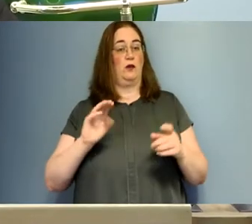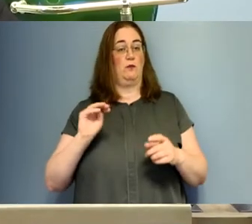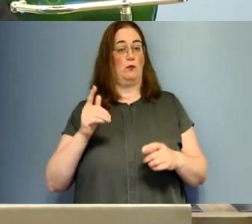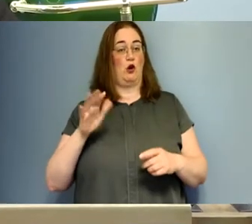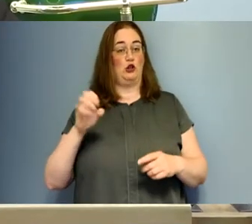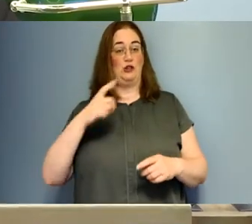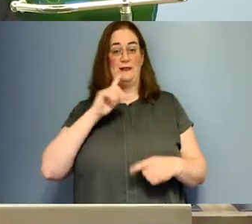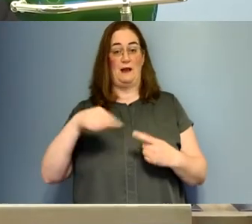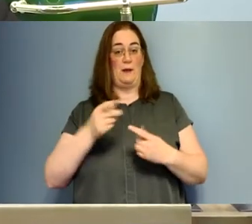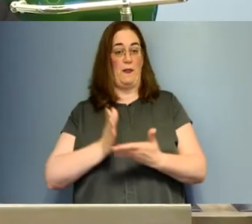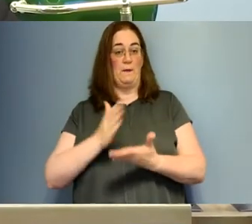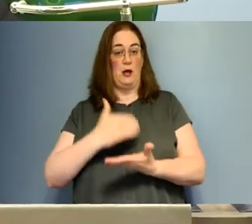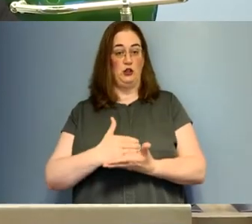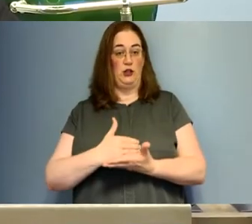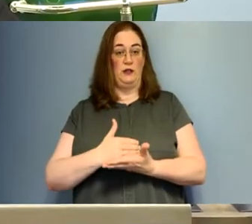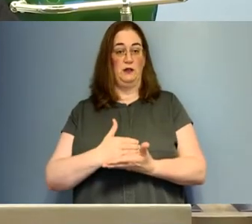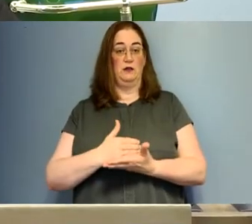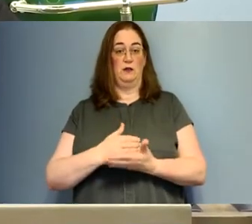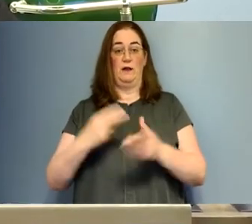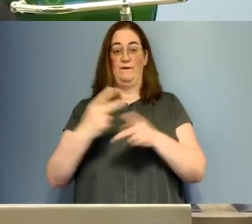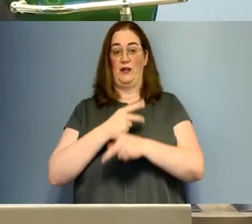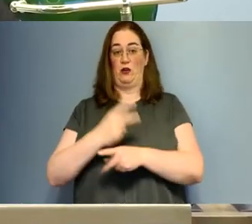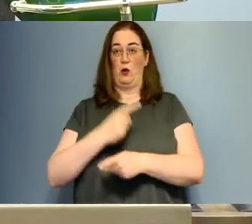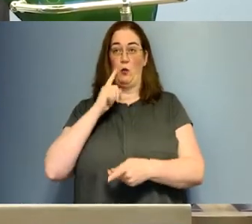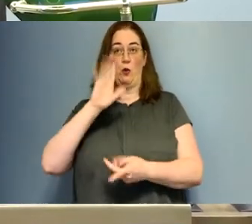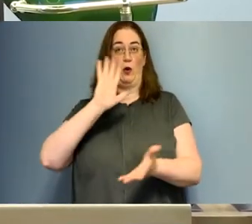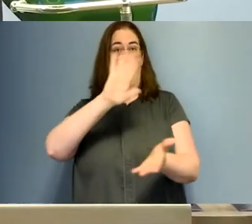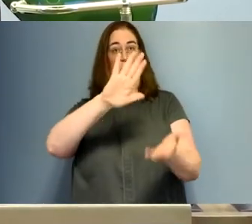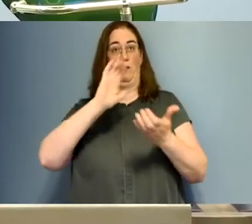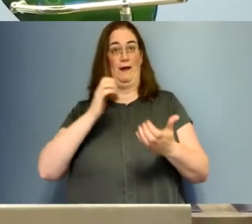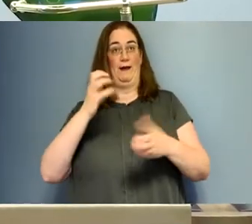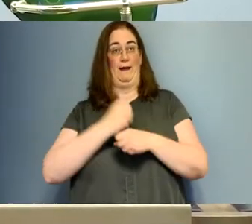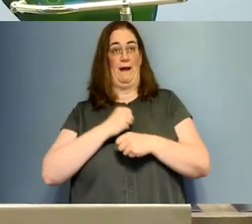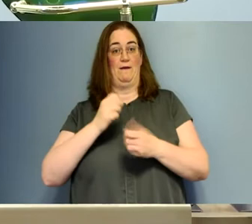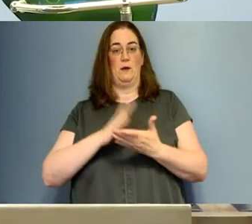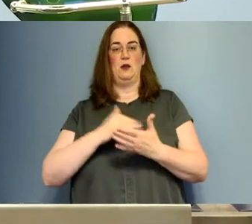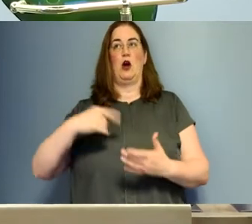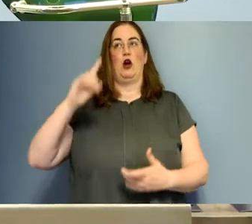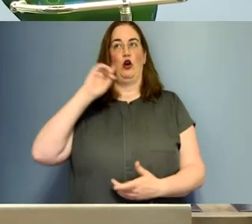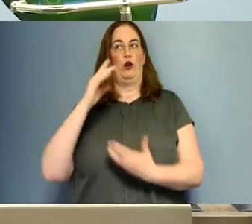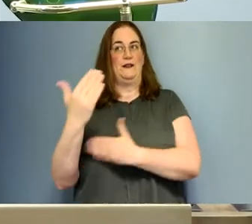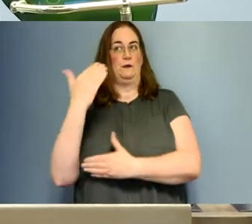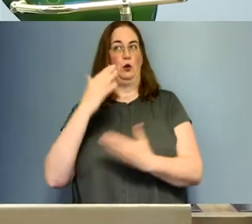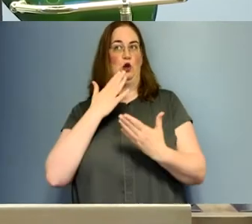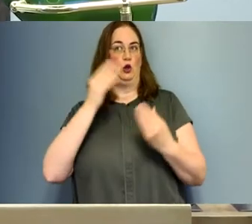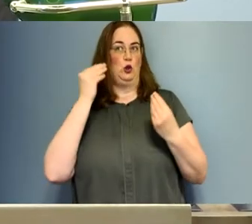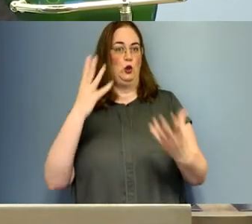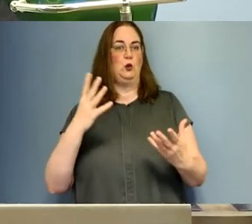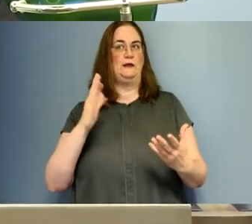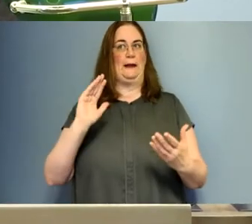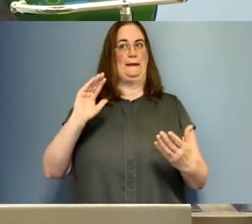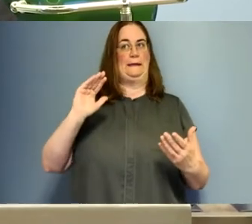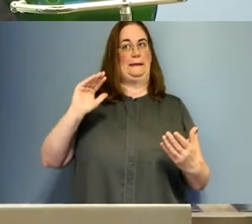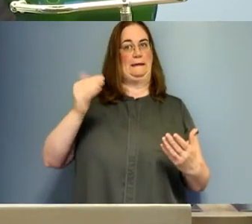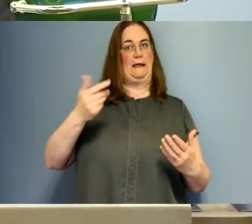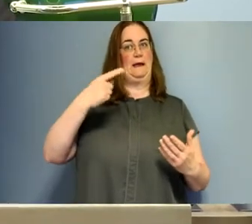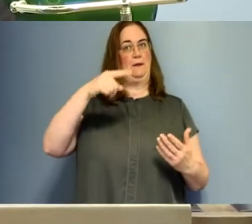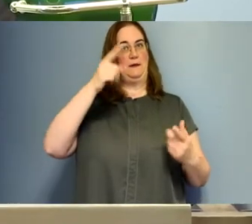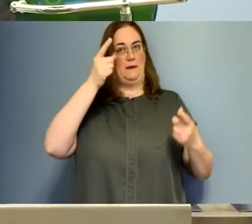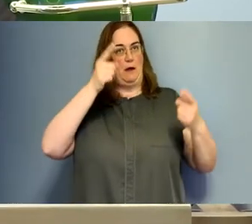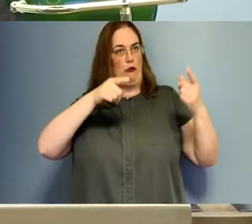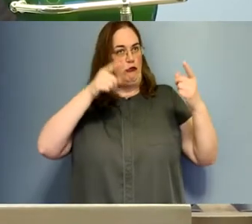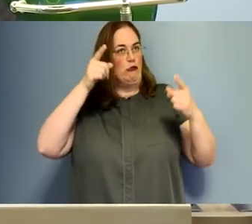about the budget and figuring out what we're getting. I heard this morning good news that it appears they have an